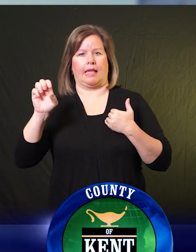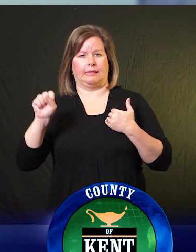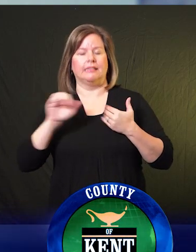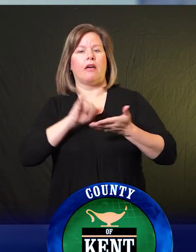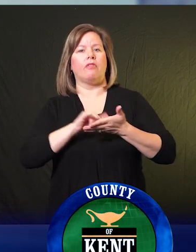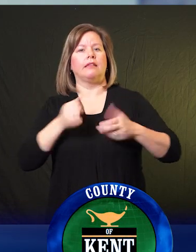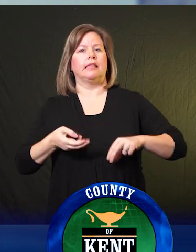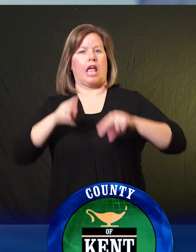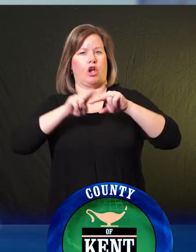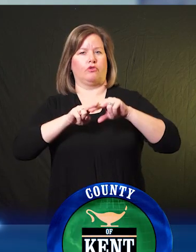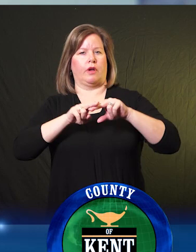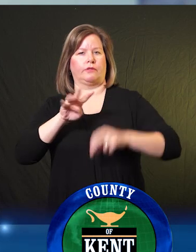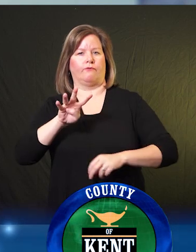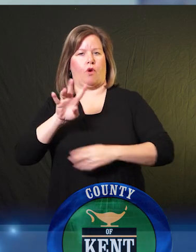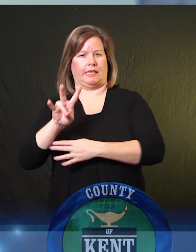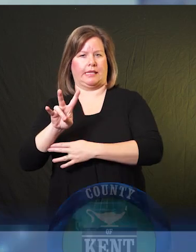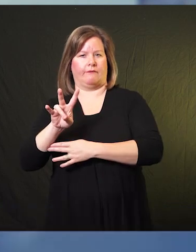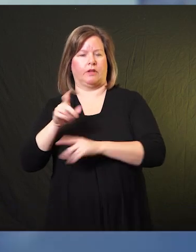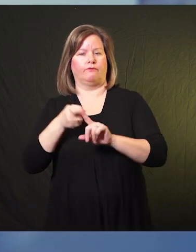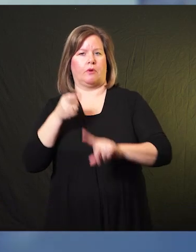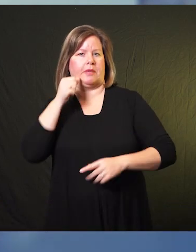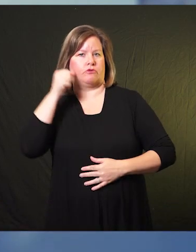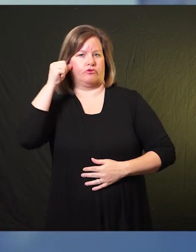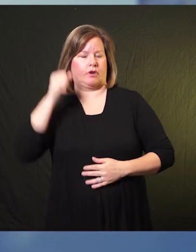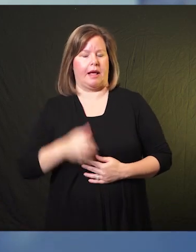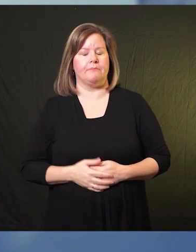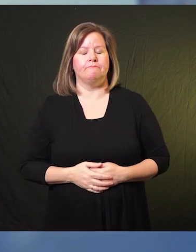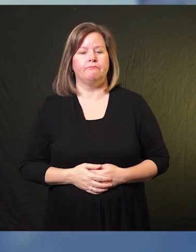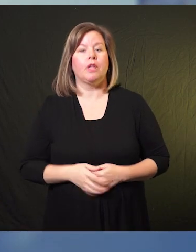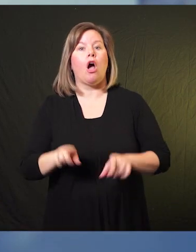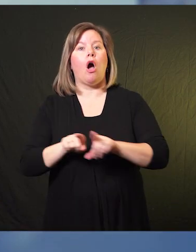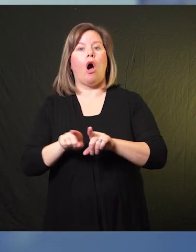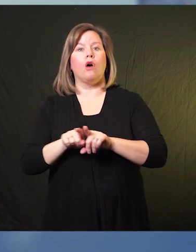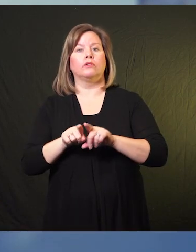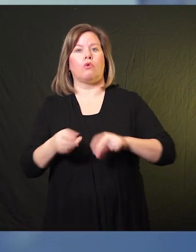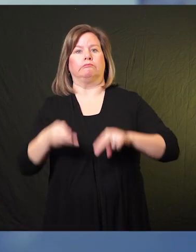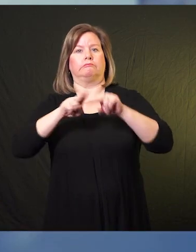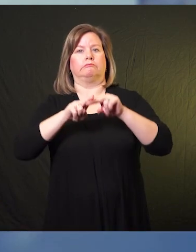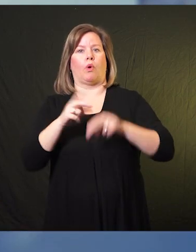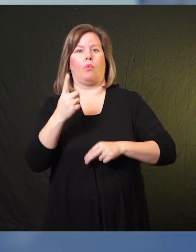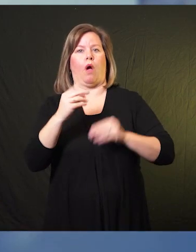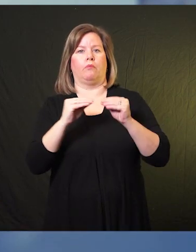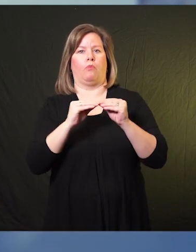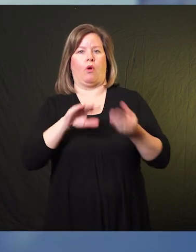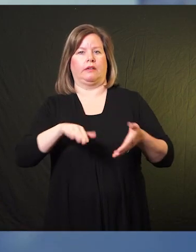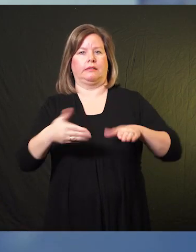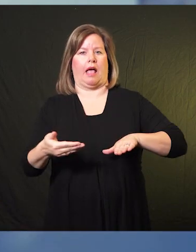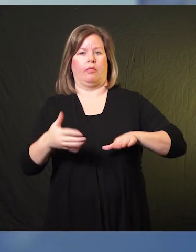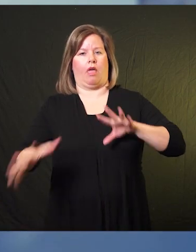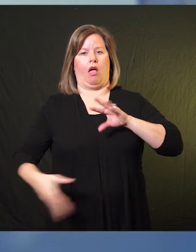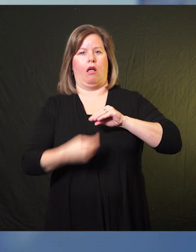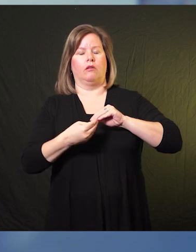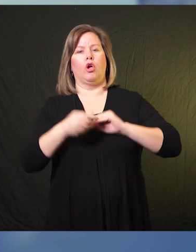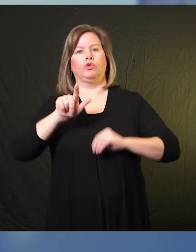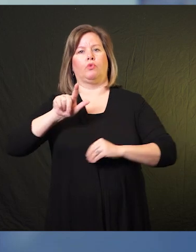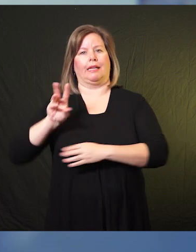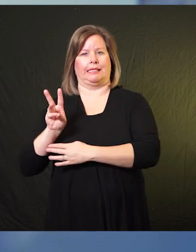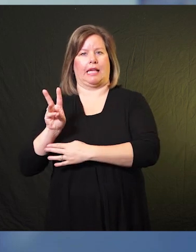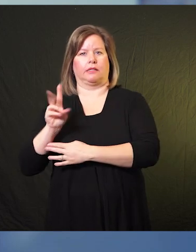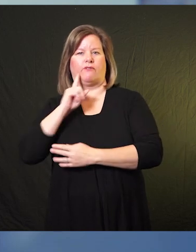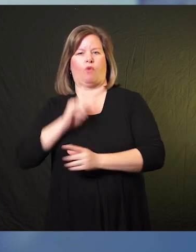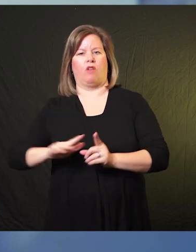is an increase of 47 over the same time yesterday. And we're up one more death to 26 deaths